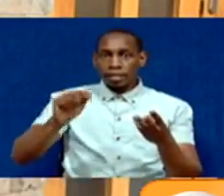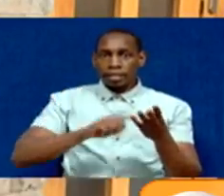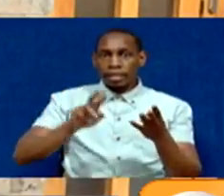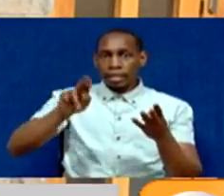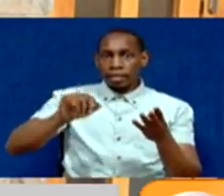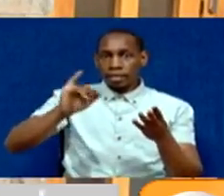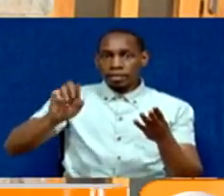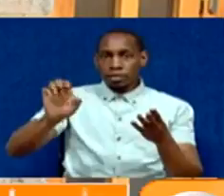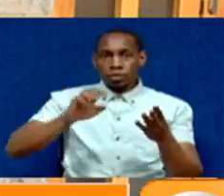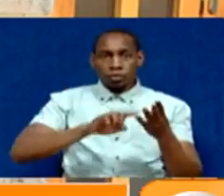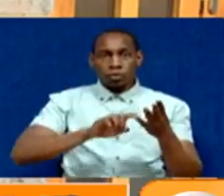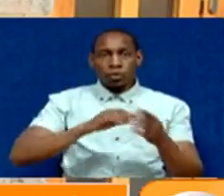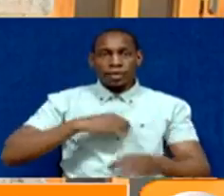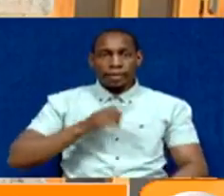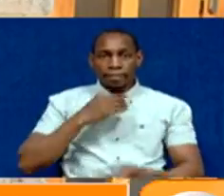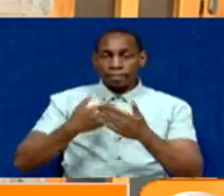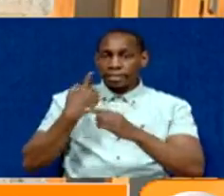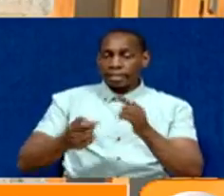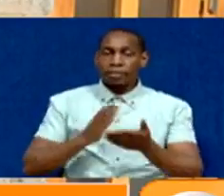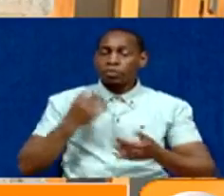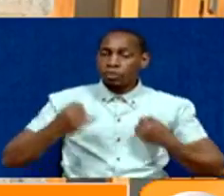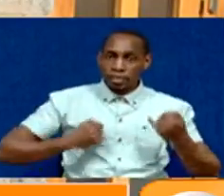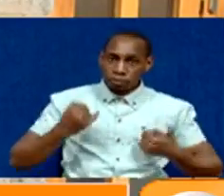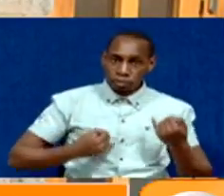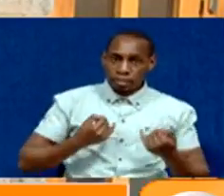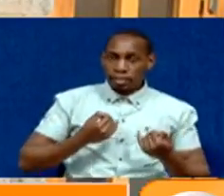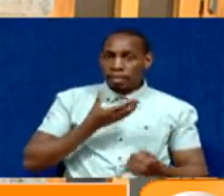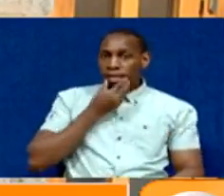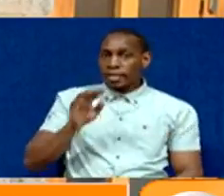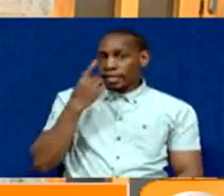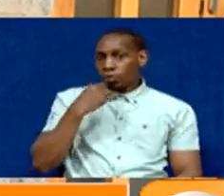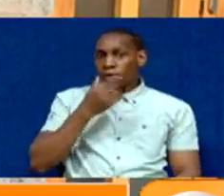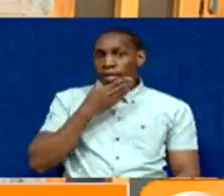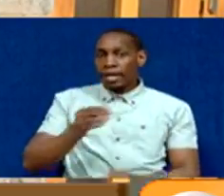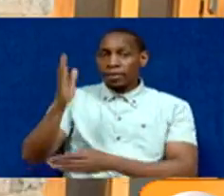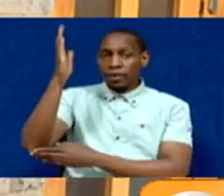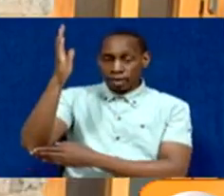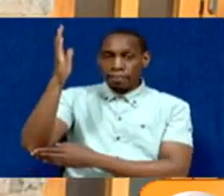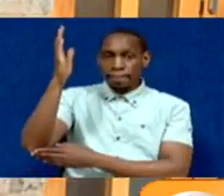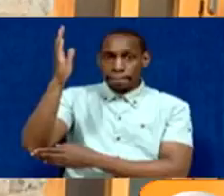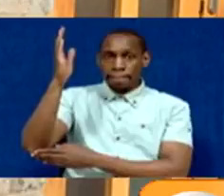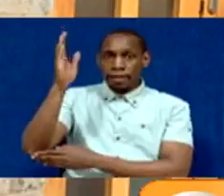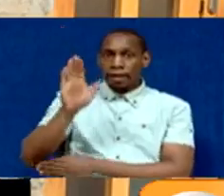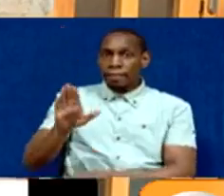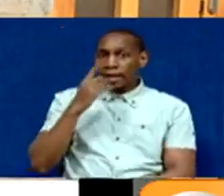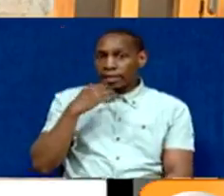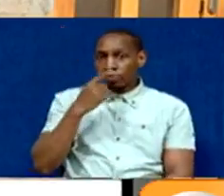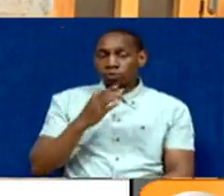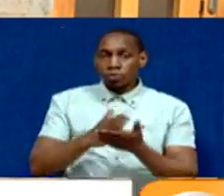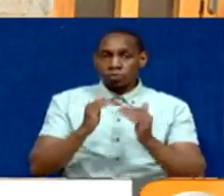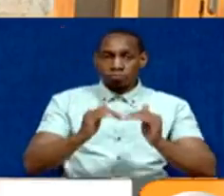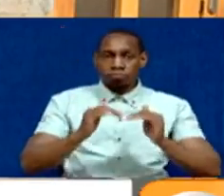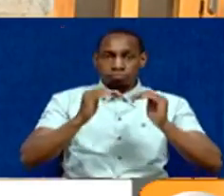Cardinal Njue aliyestaafu mwaka jana. Very excited. He's a man of God. He's described through the